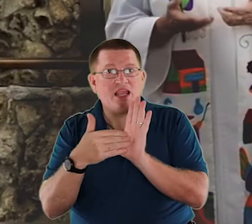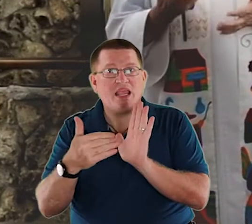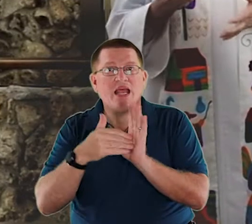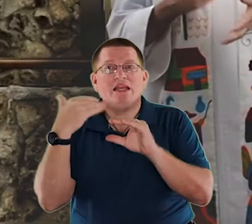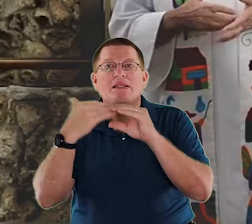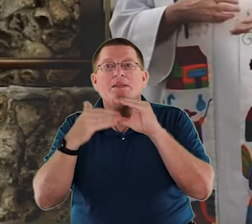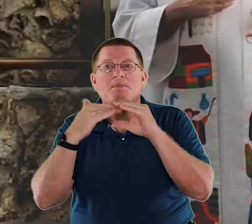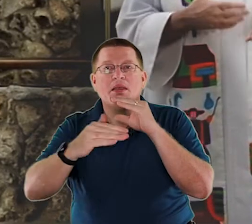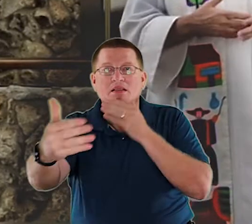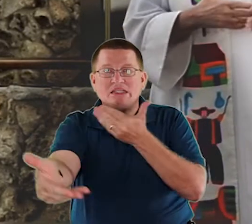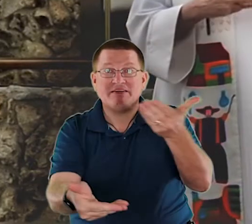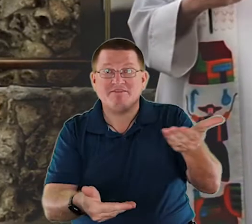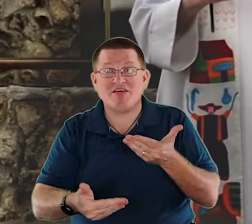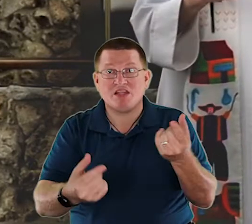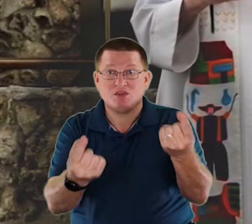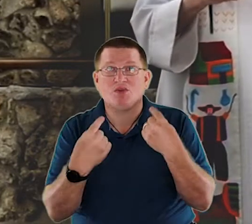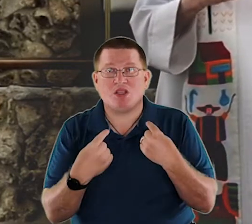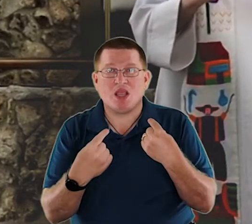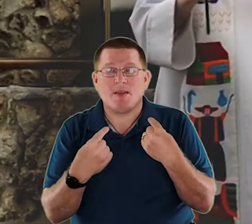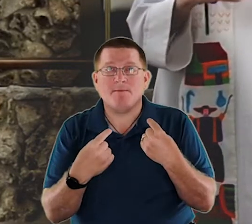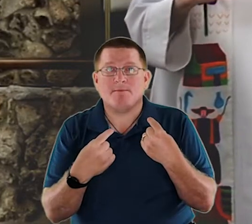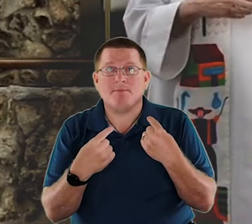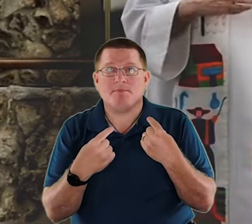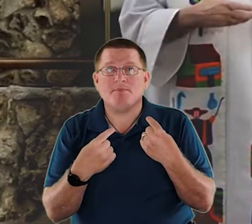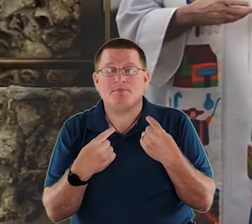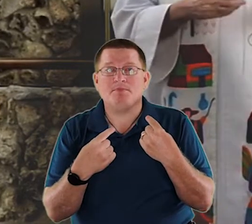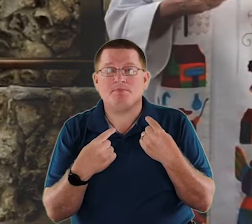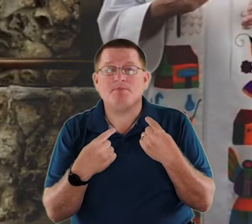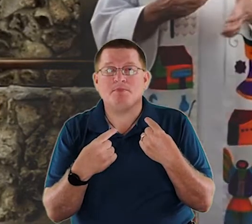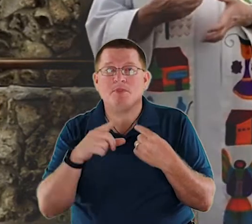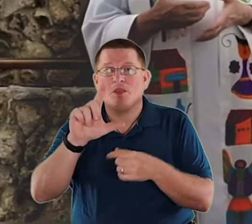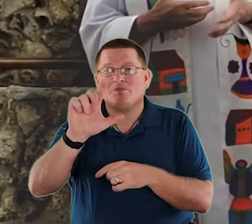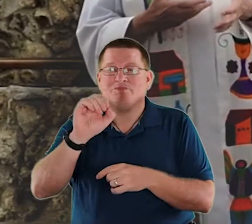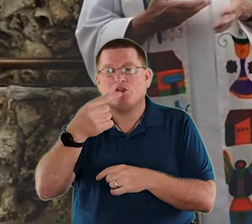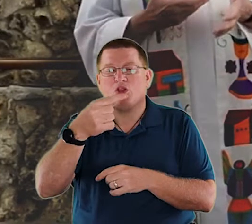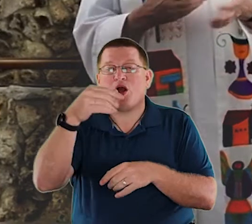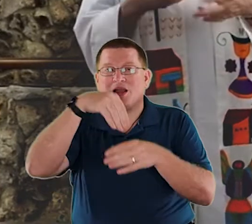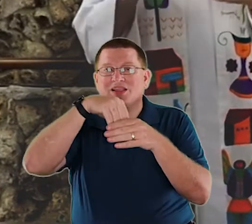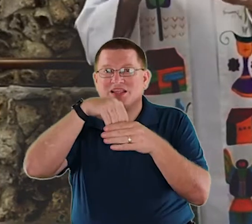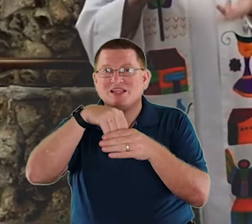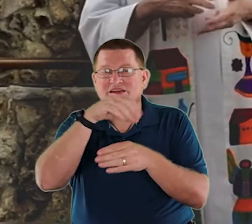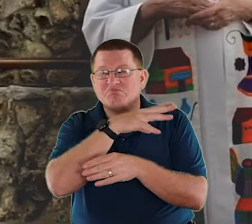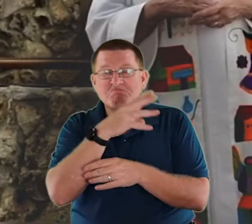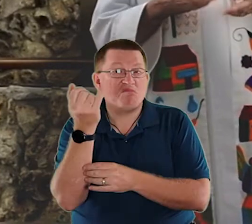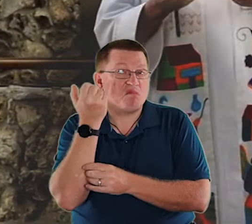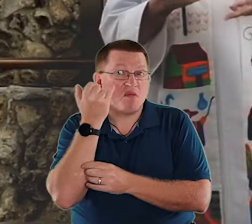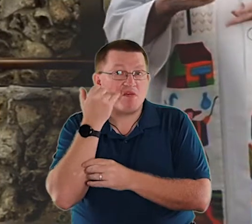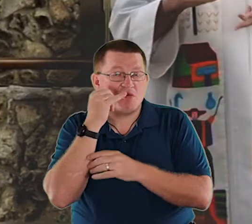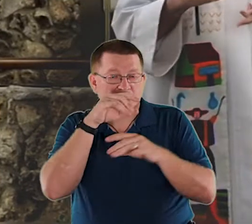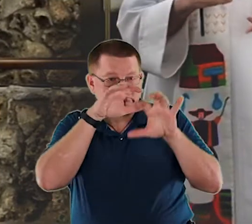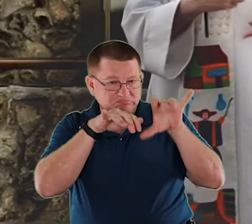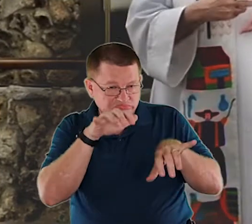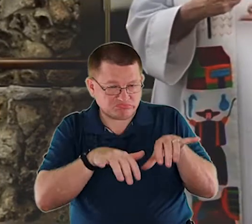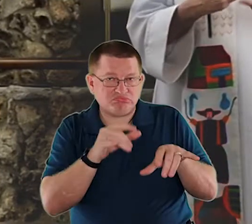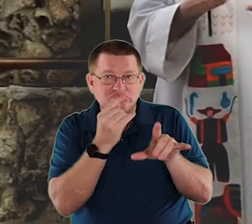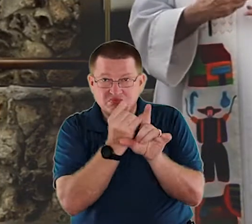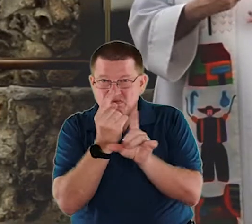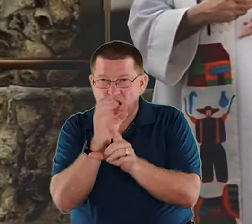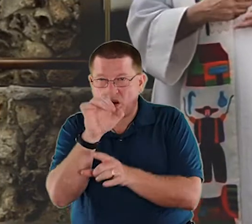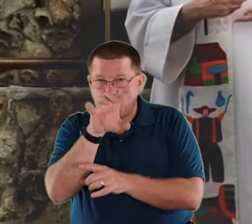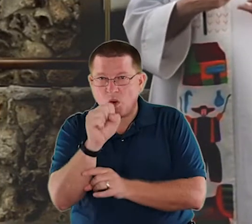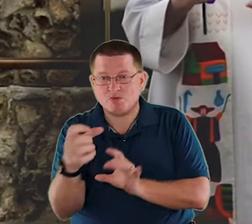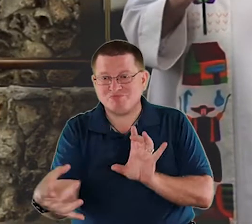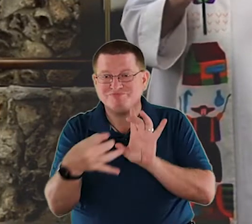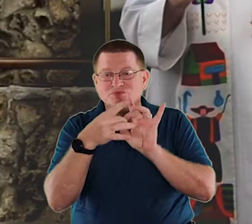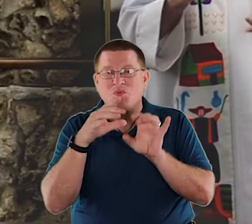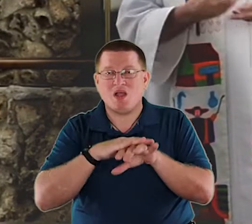email inviting you to log in. And if you enter those codes, you can get on and